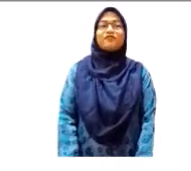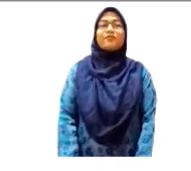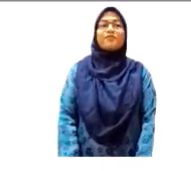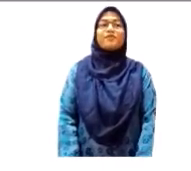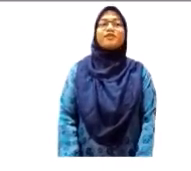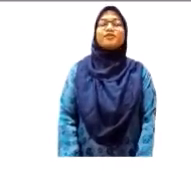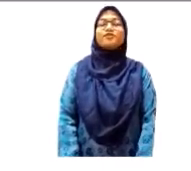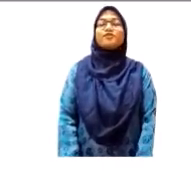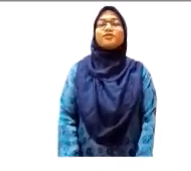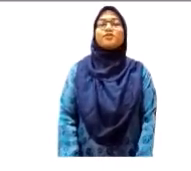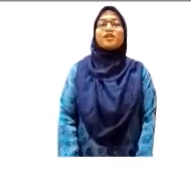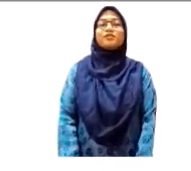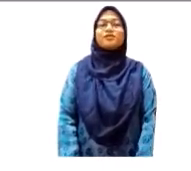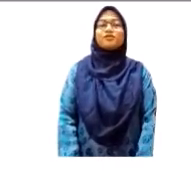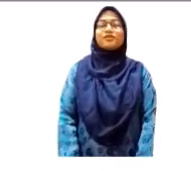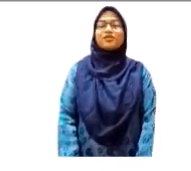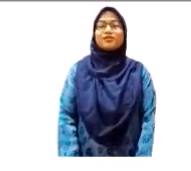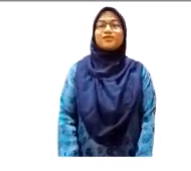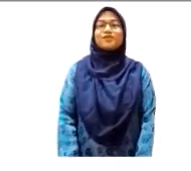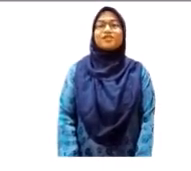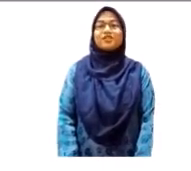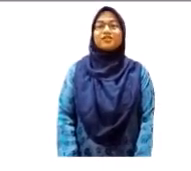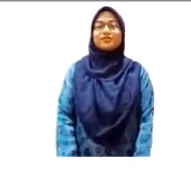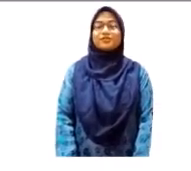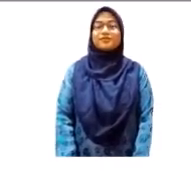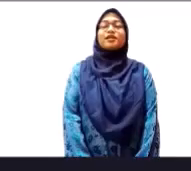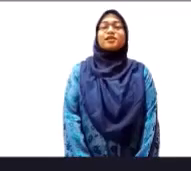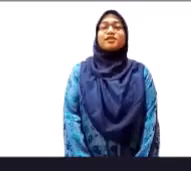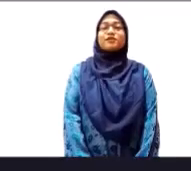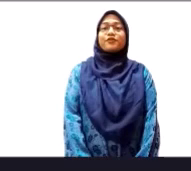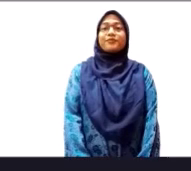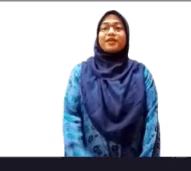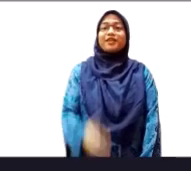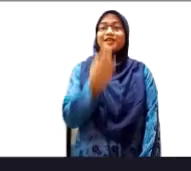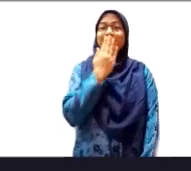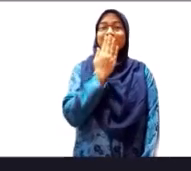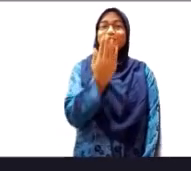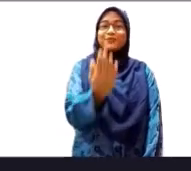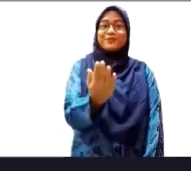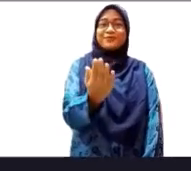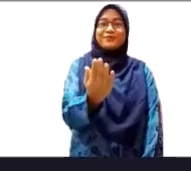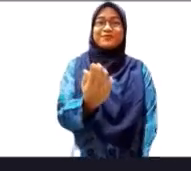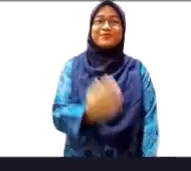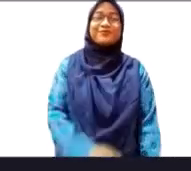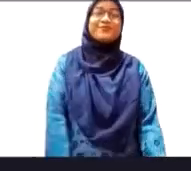enjoyed from babyhood through childhood to adulthood." That's all from me. Thank you.